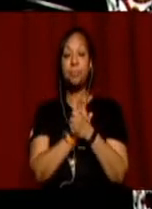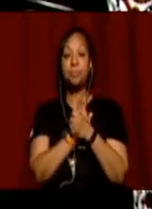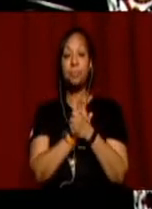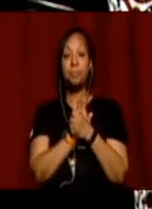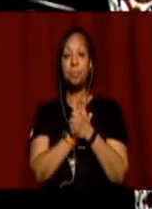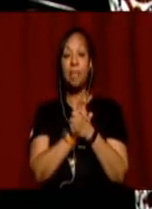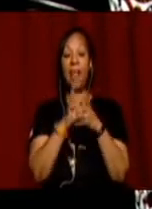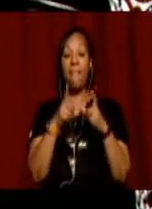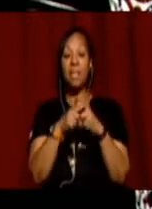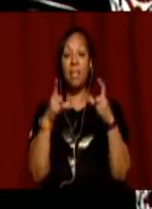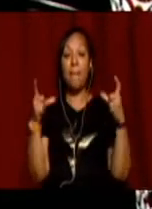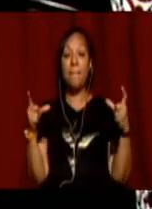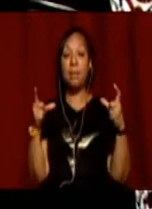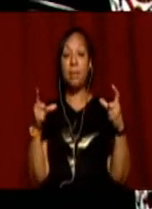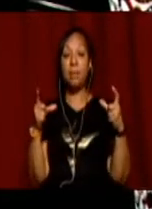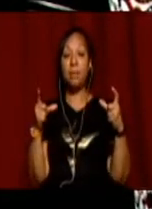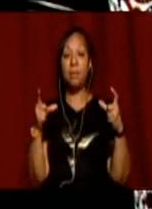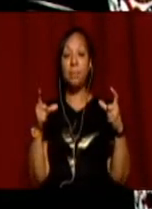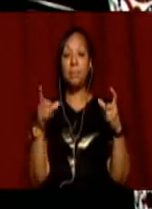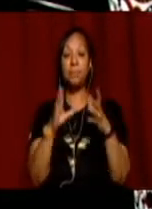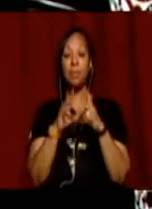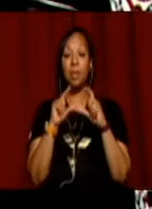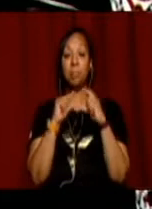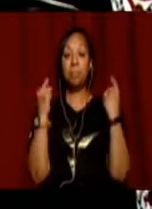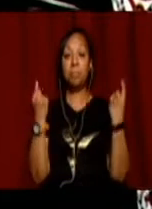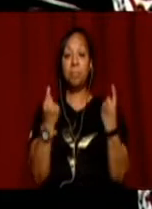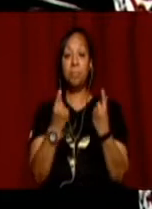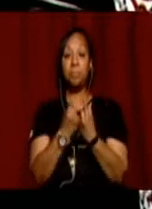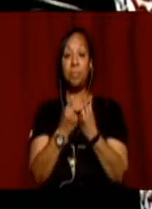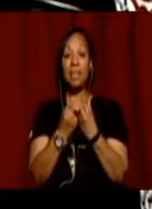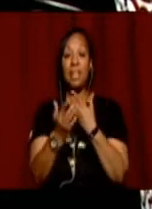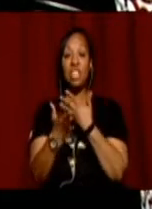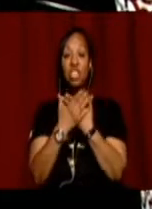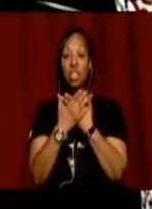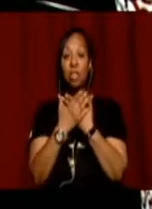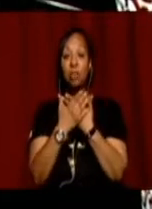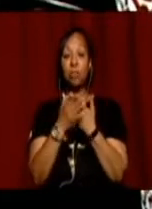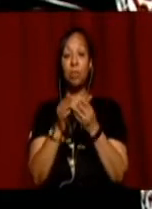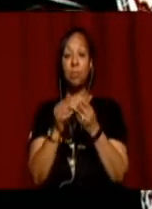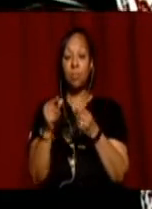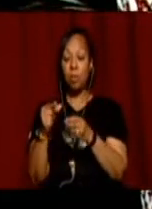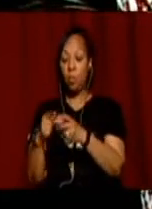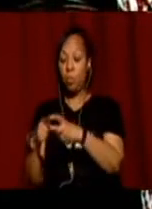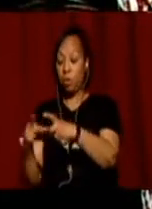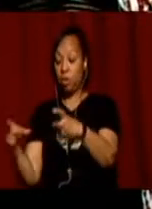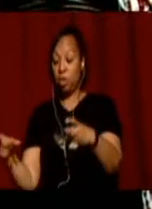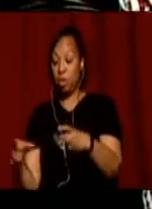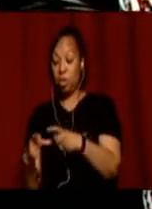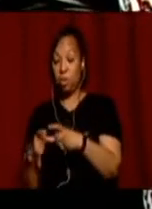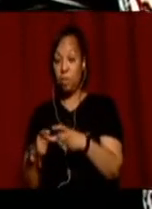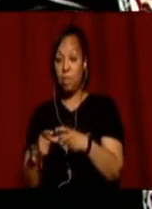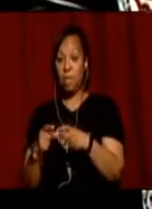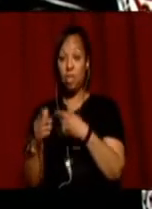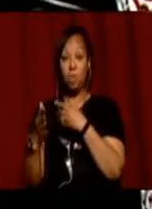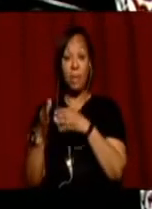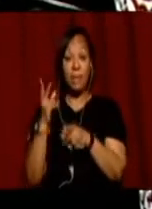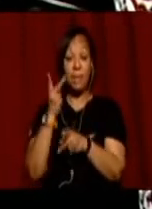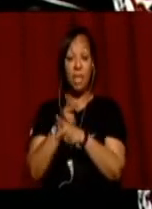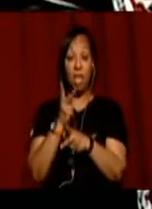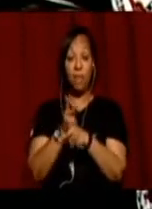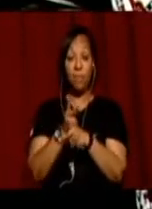that's our big congregate facility, and I always say jails are petri dishes. So we've got to be very careful there